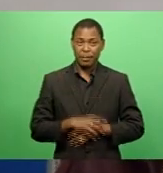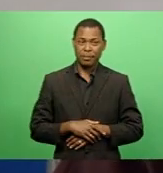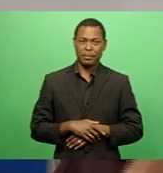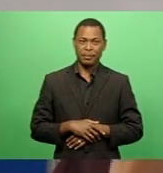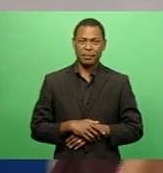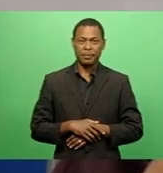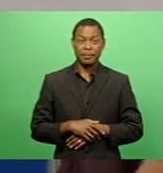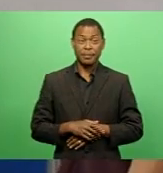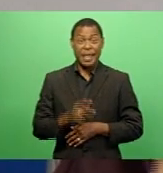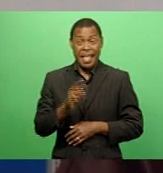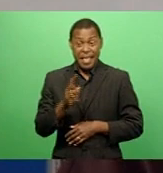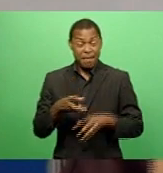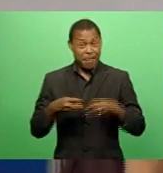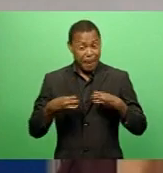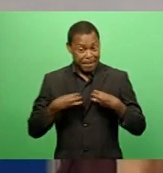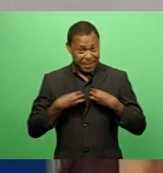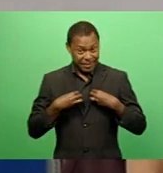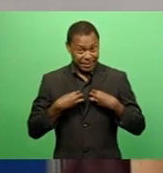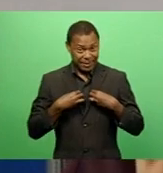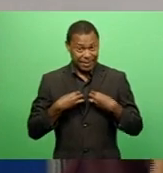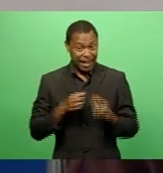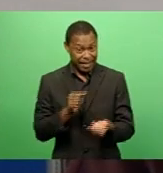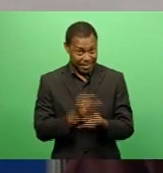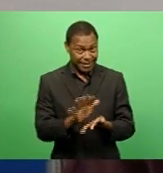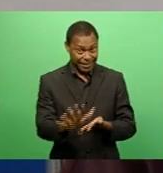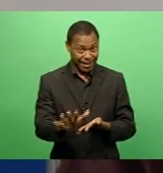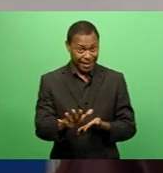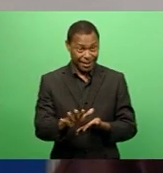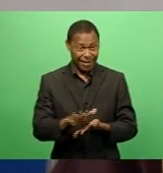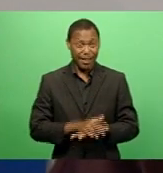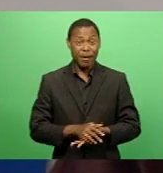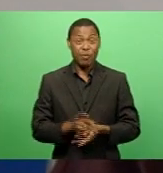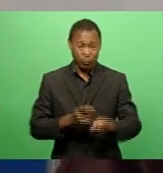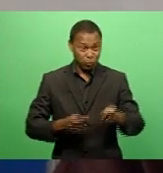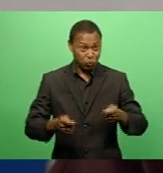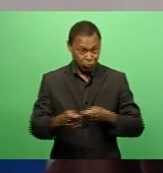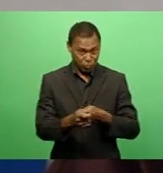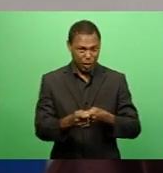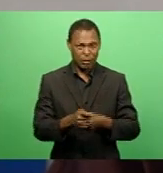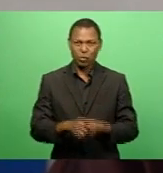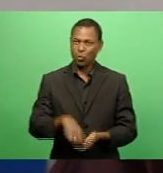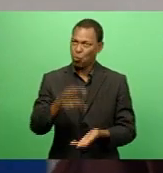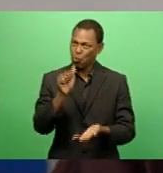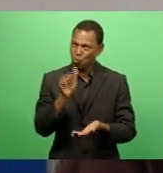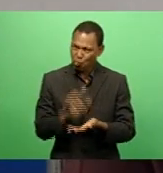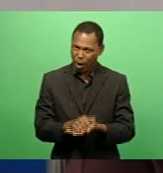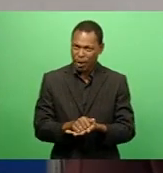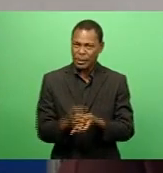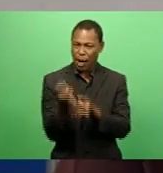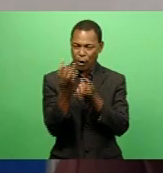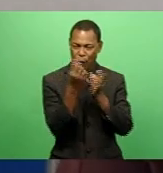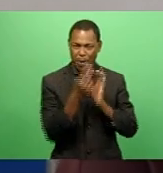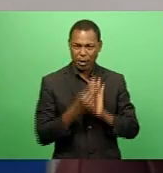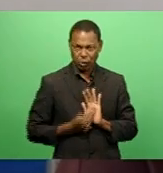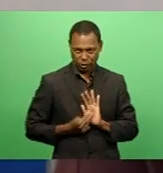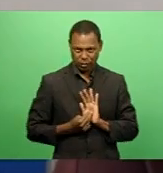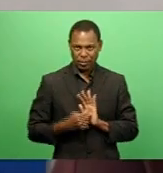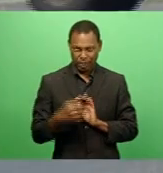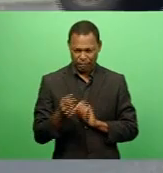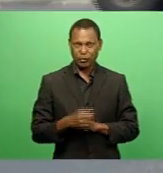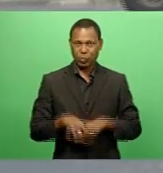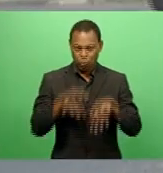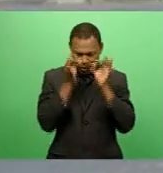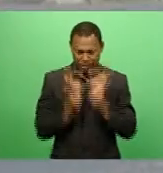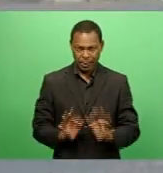the people or the businesses are selling any items through auctions, they should make right disclosures so that the consumers can make informed